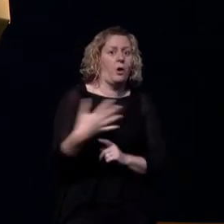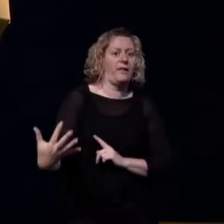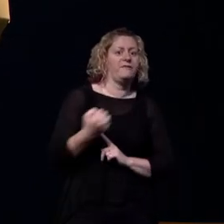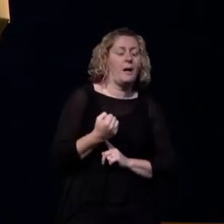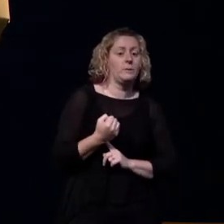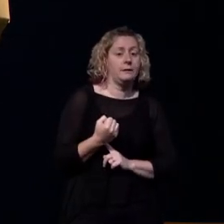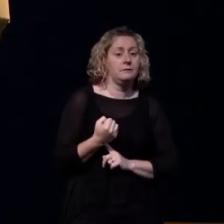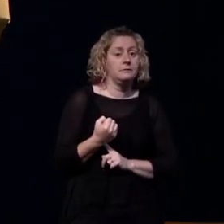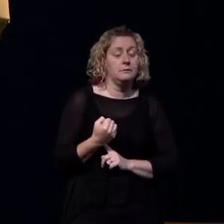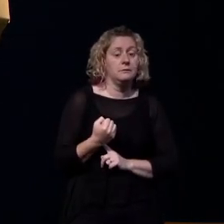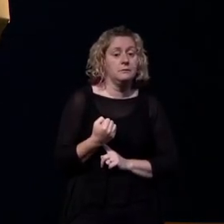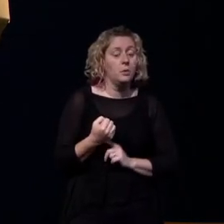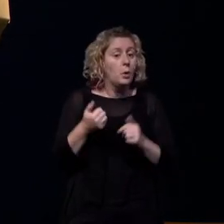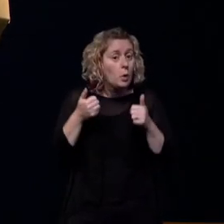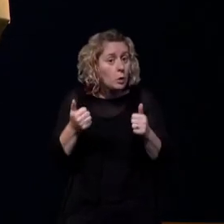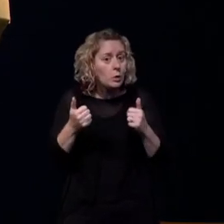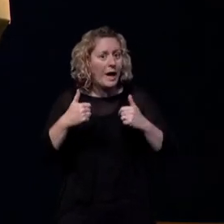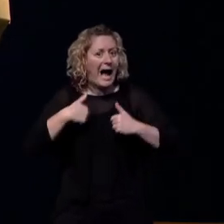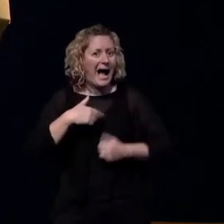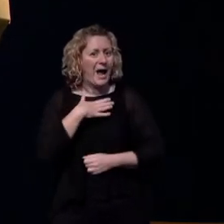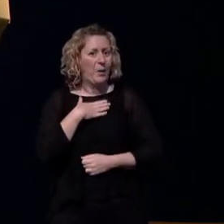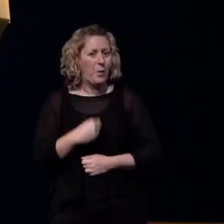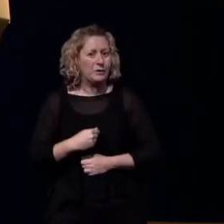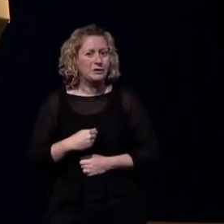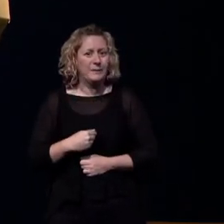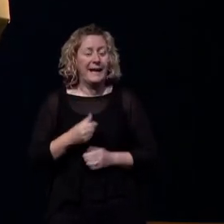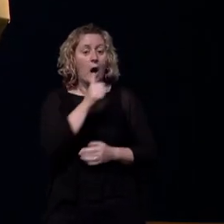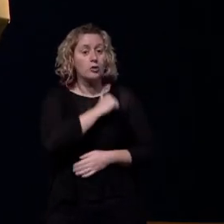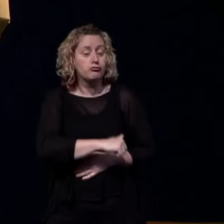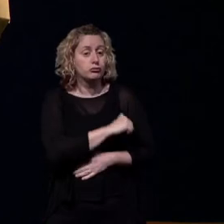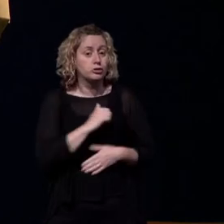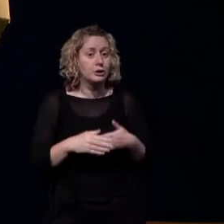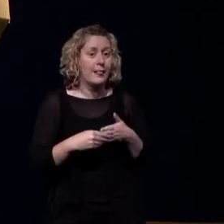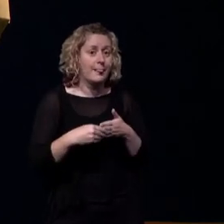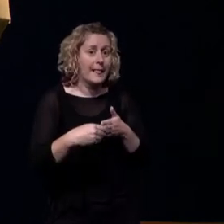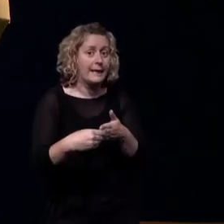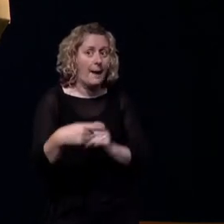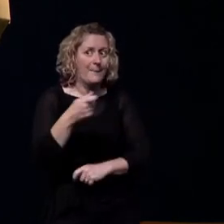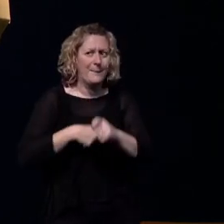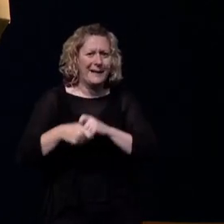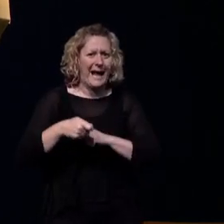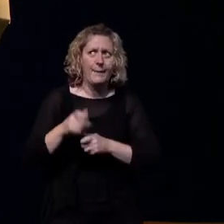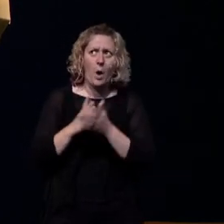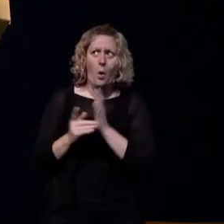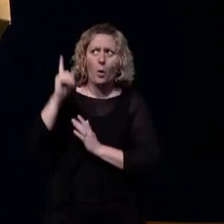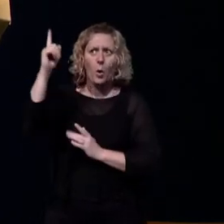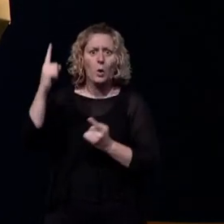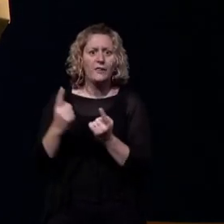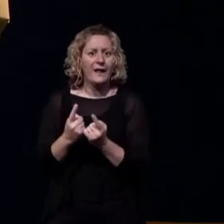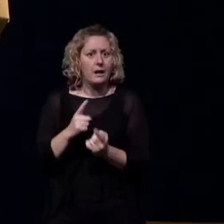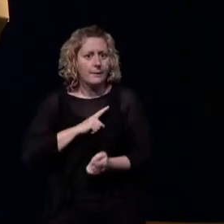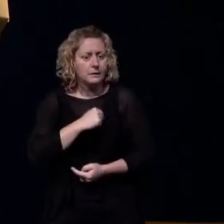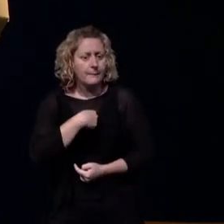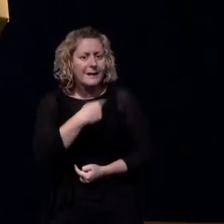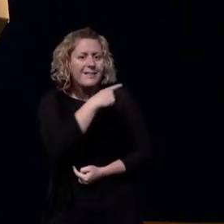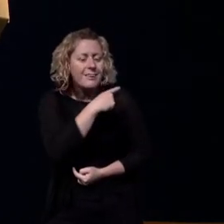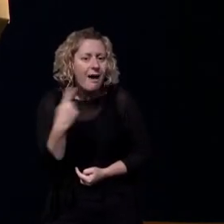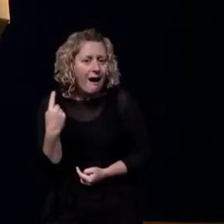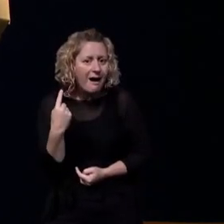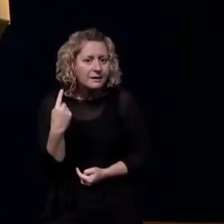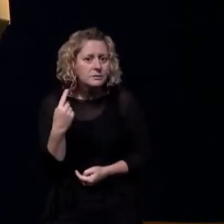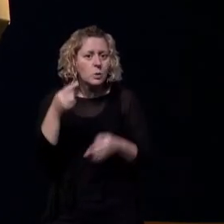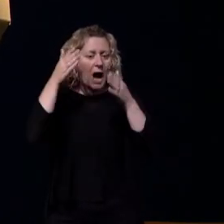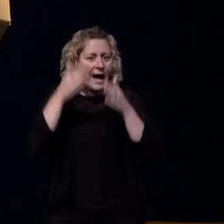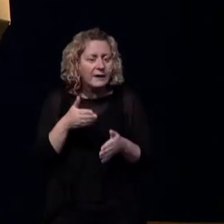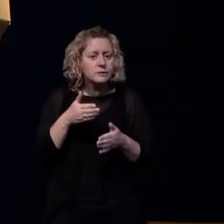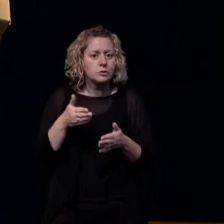thing, wanting to be a Christian leader, but it became a God thing for me. And you've got to know what your idols are. So let me give